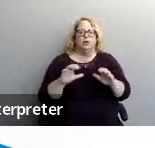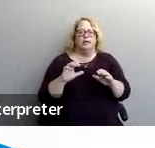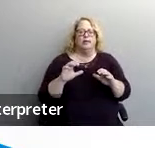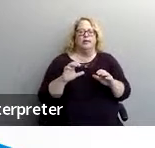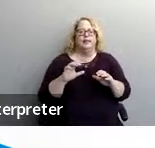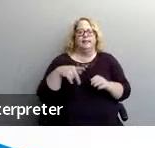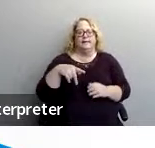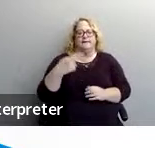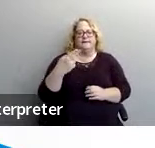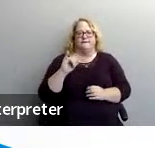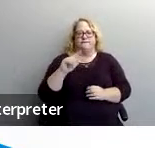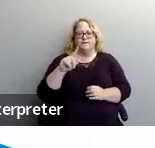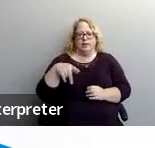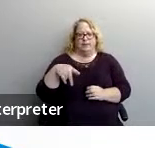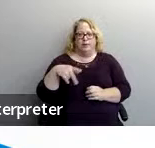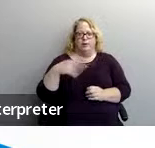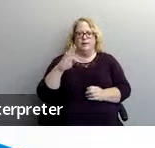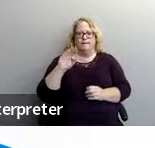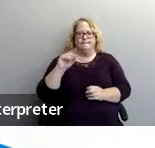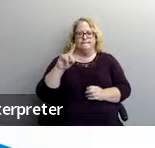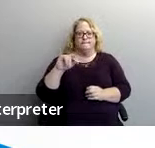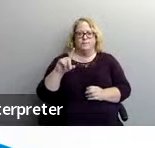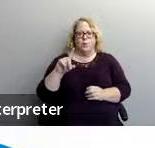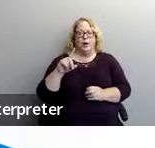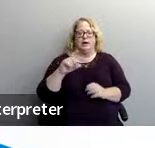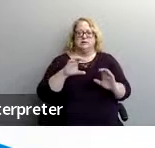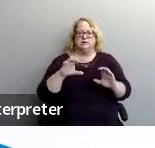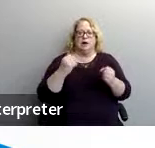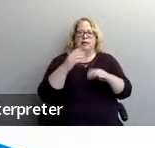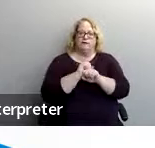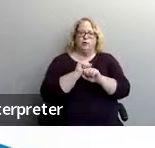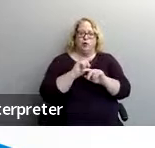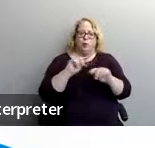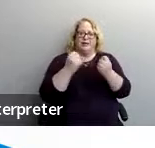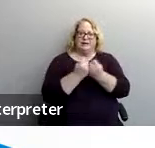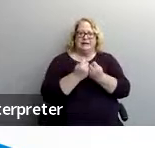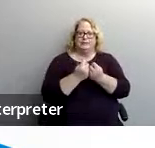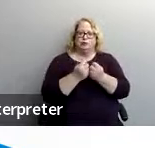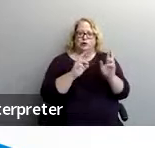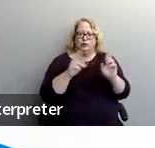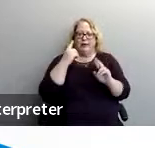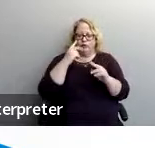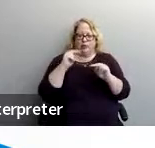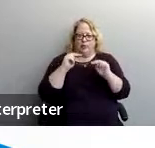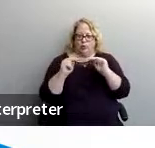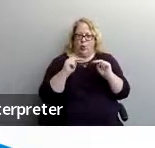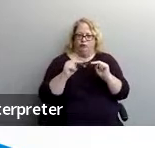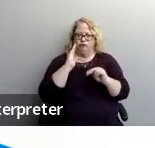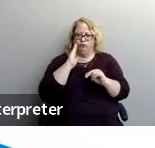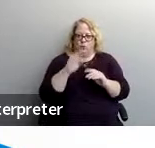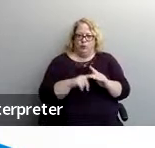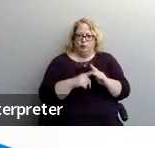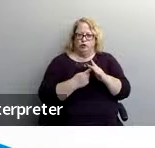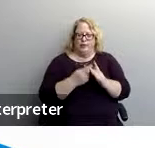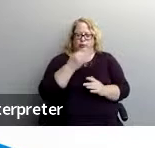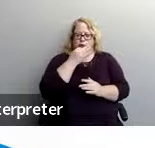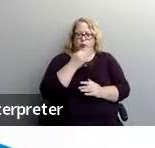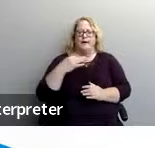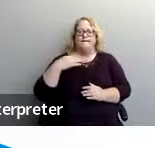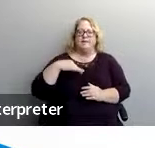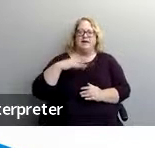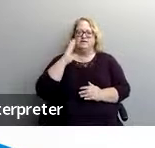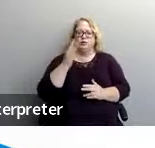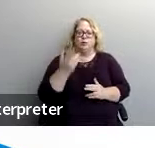Boyd has done a lot of work with the teams to prep the negotiations, so we're going to move into that pretty shortly. Benefits will